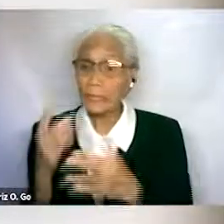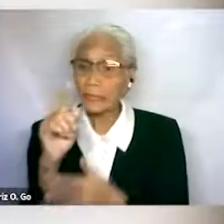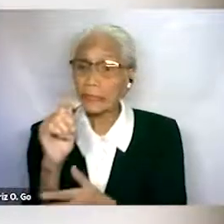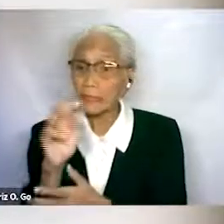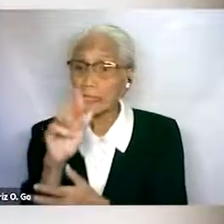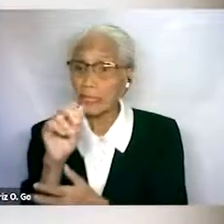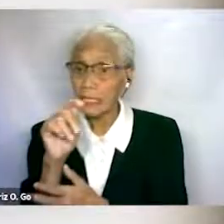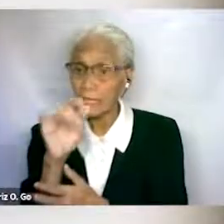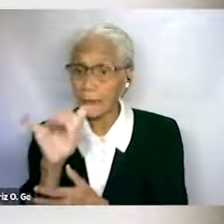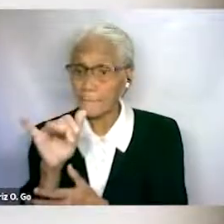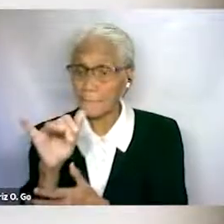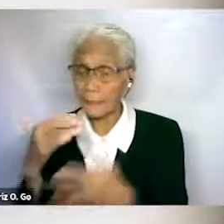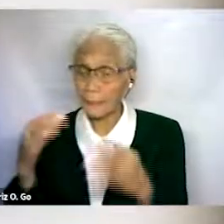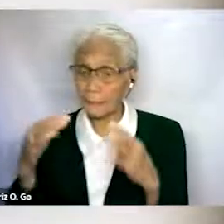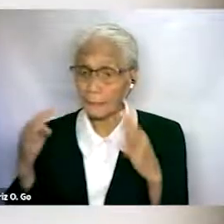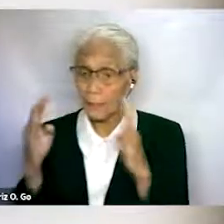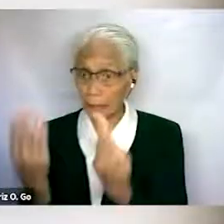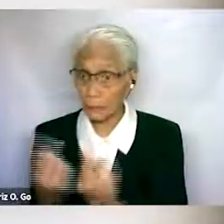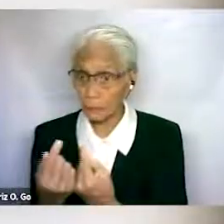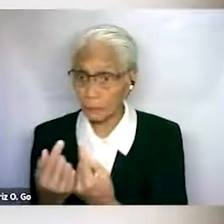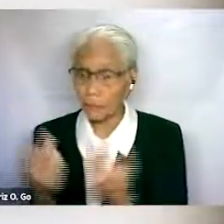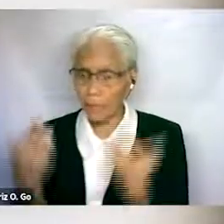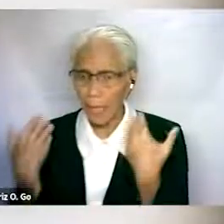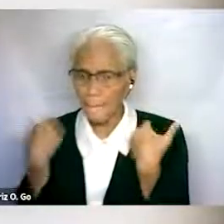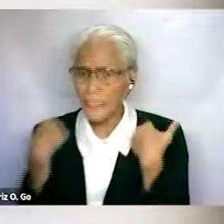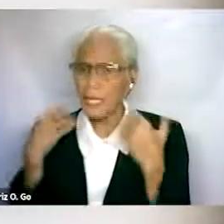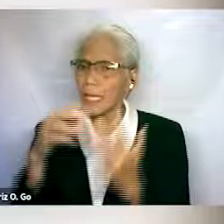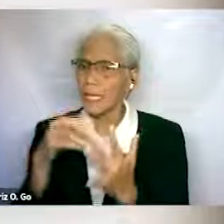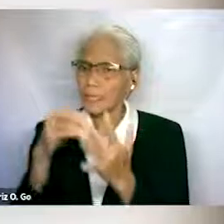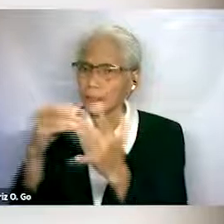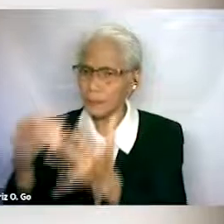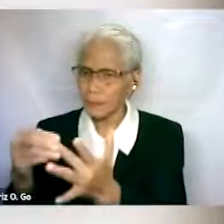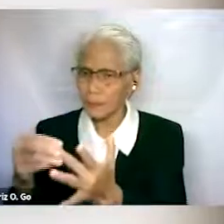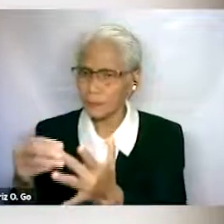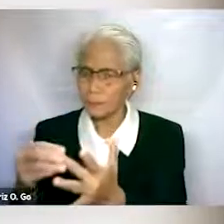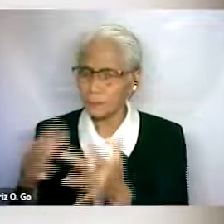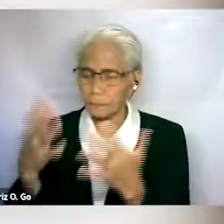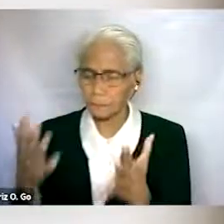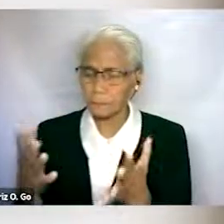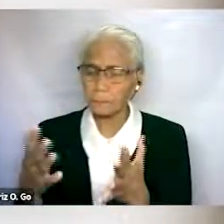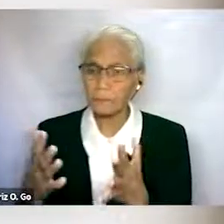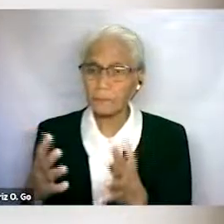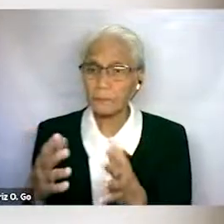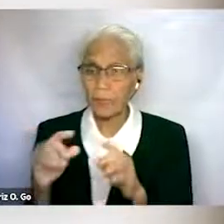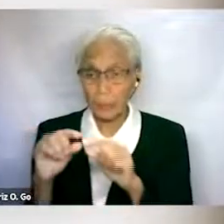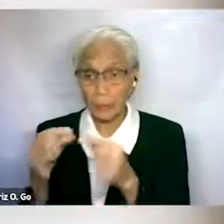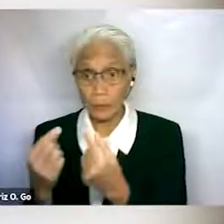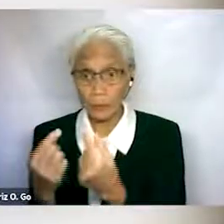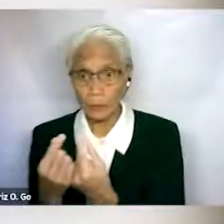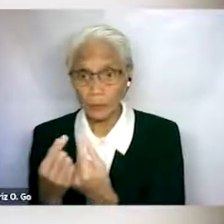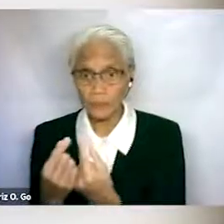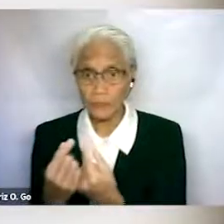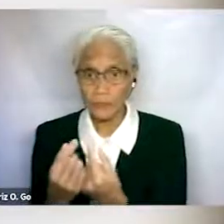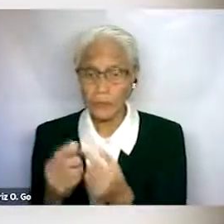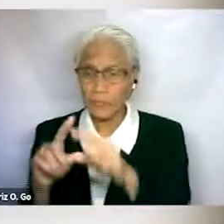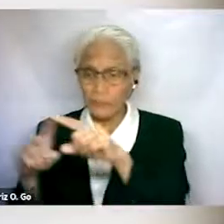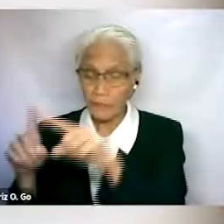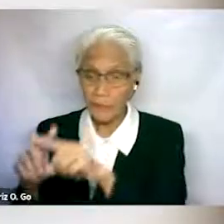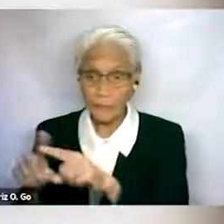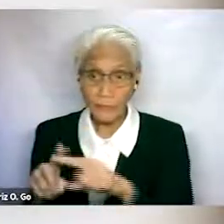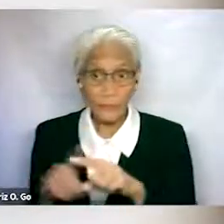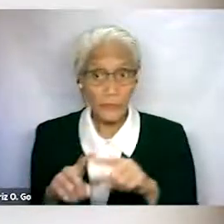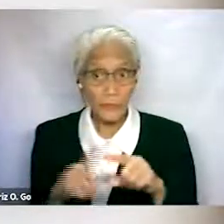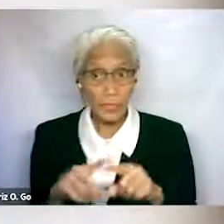that have signed the same. So optional protocol is the independent or is the individual complaints mechanism in filing violations